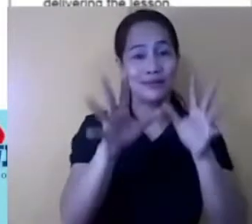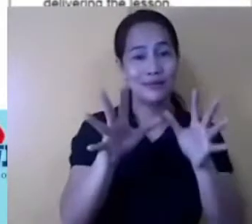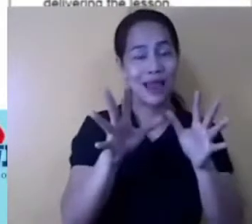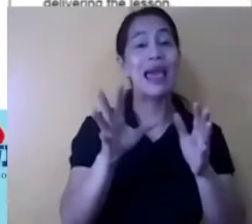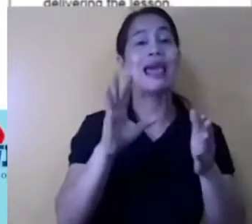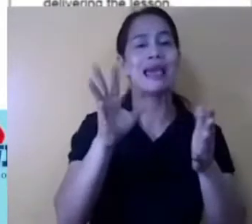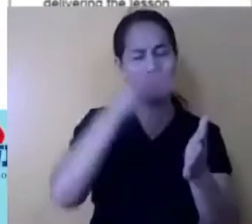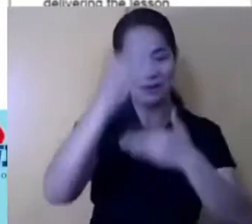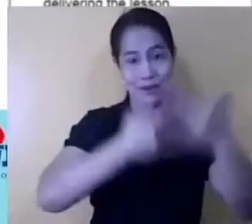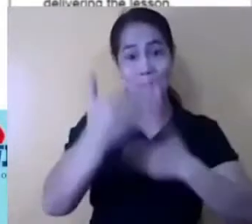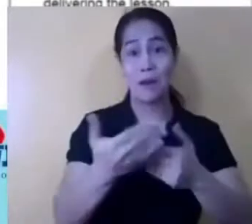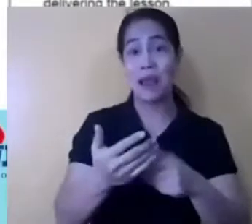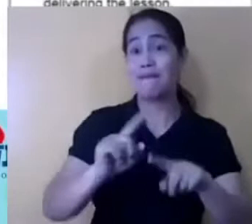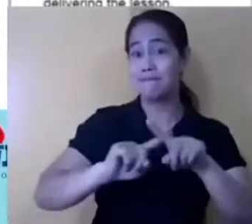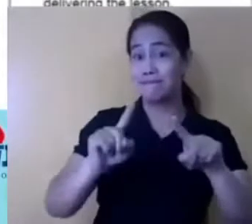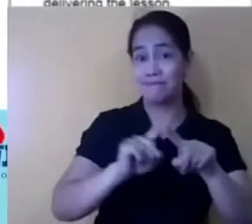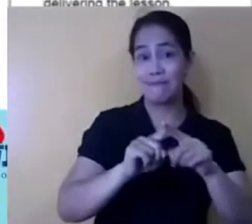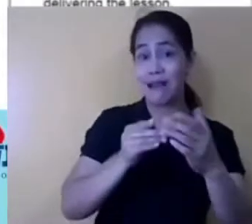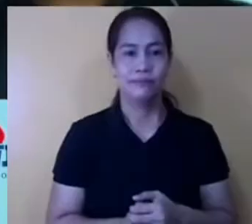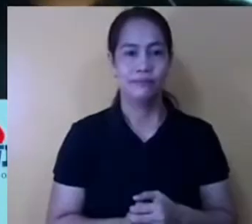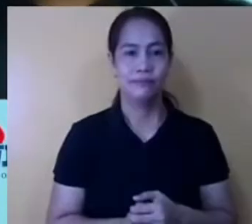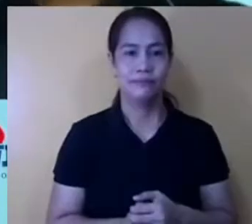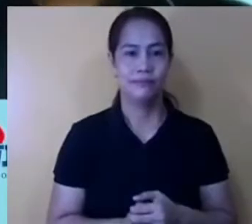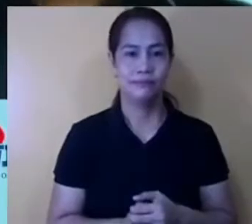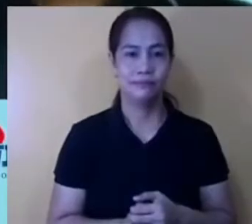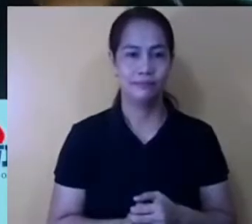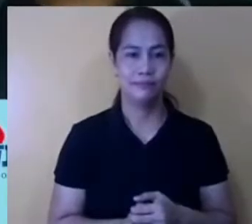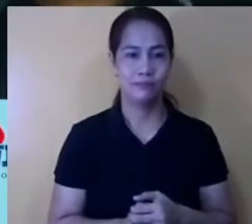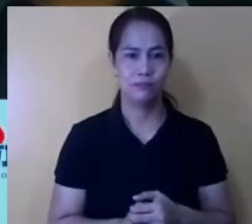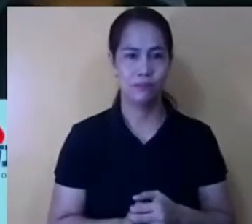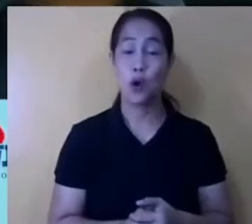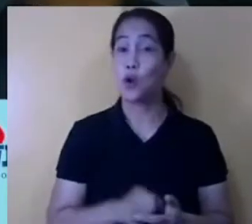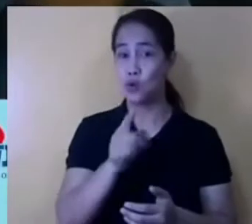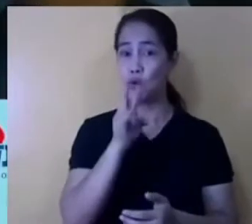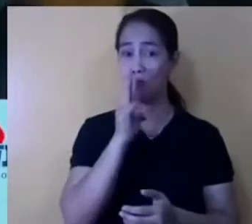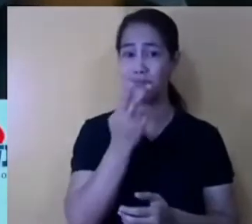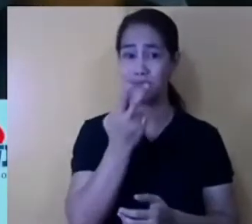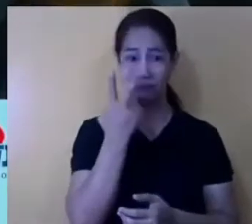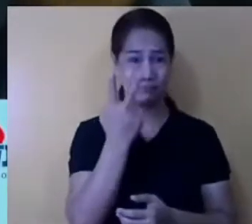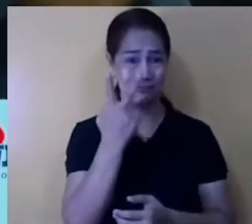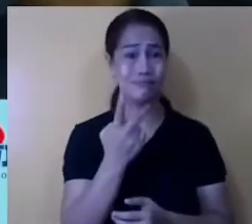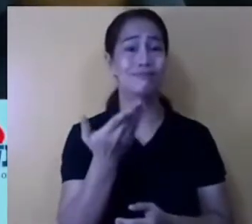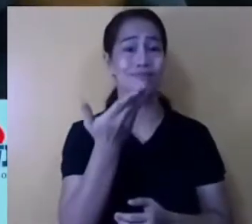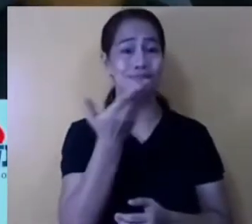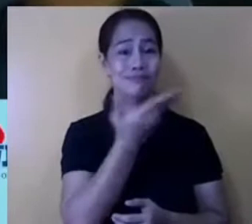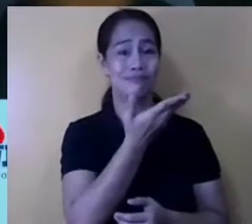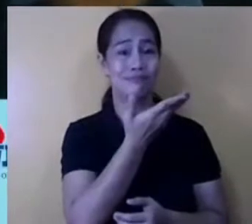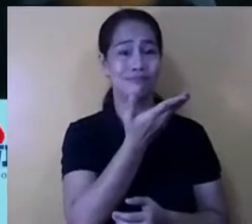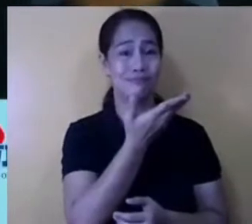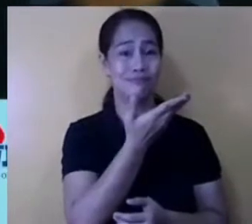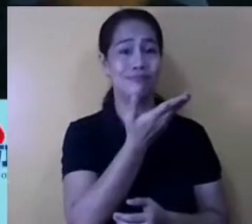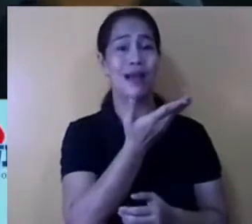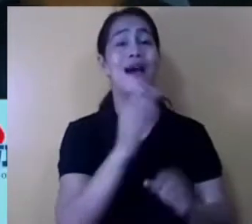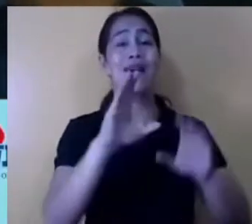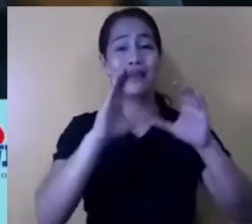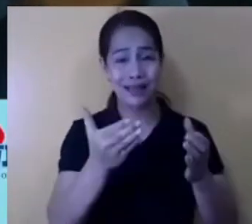differ across levels. You are seeing now on your screen our next classroom